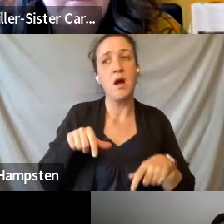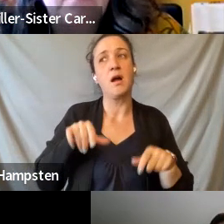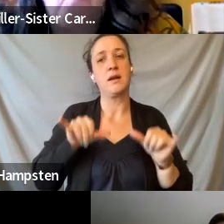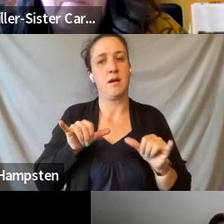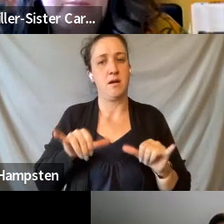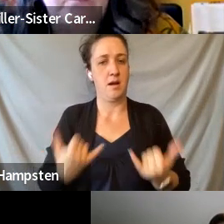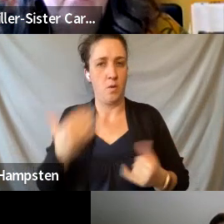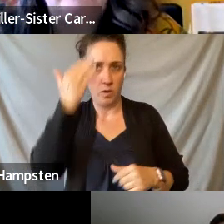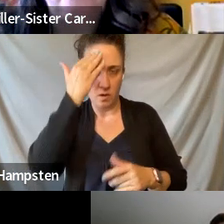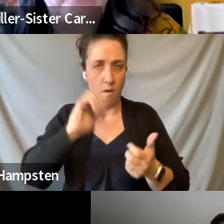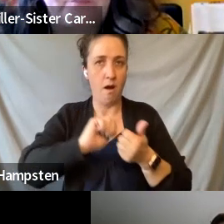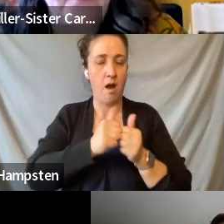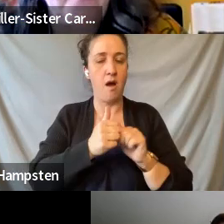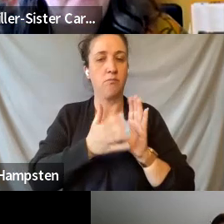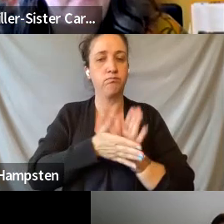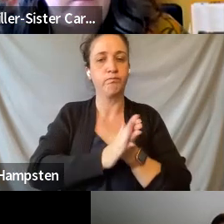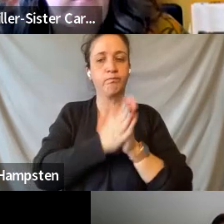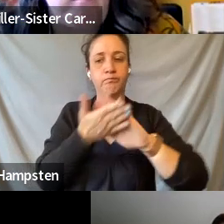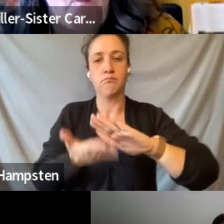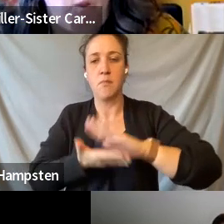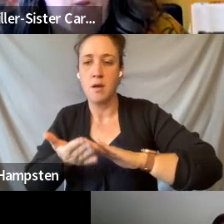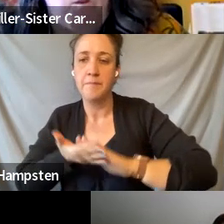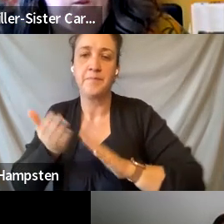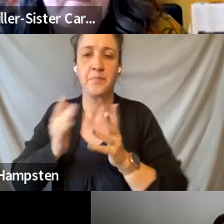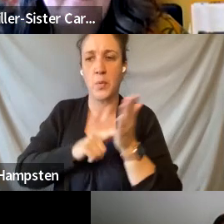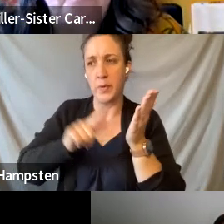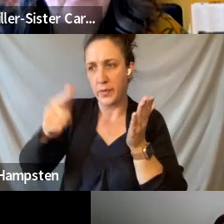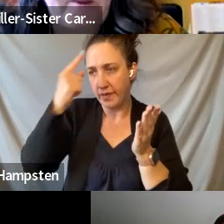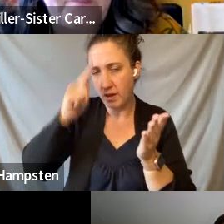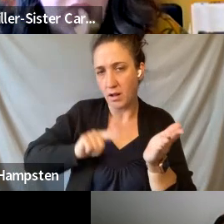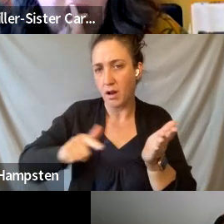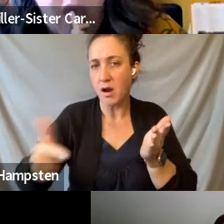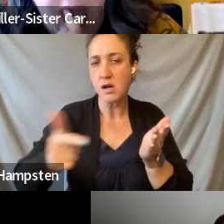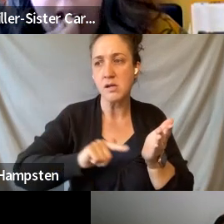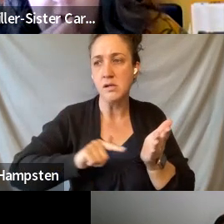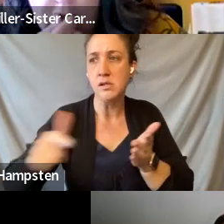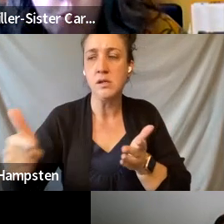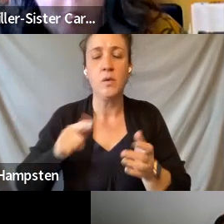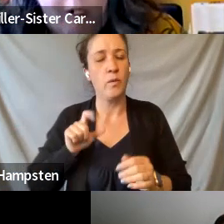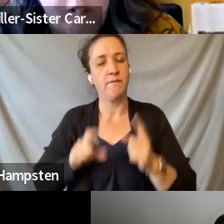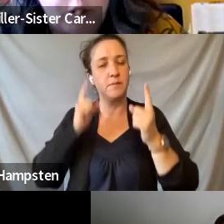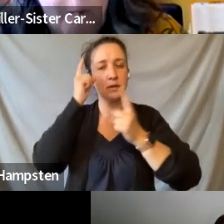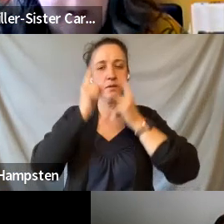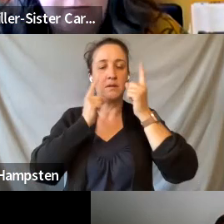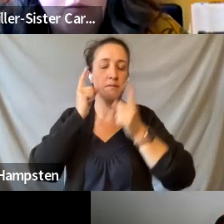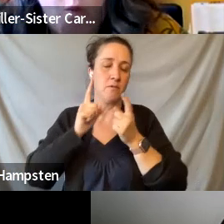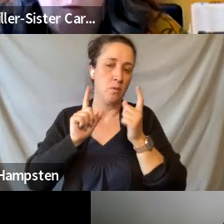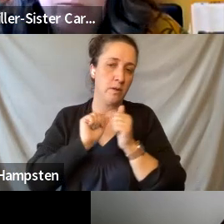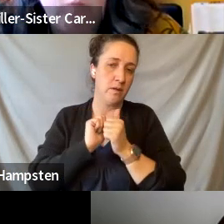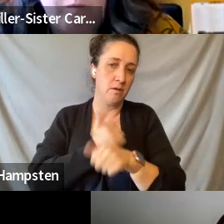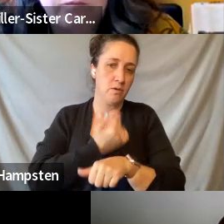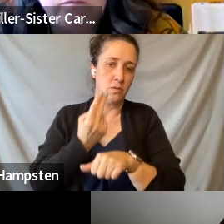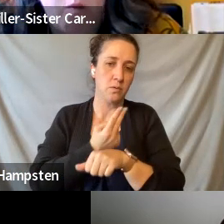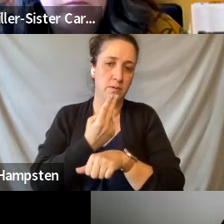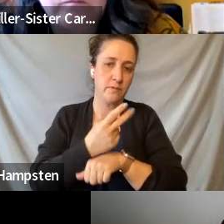operationalized. What do you think? That kind of back and forth. We have to be thoughtful in our use of time, because